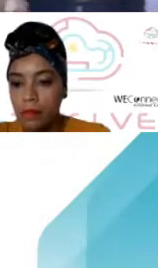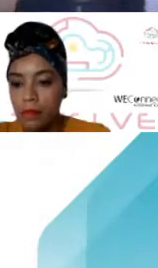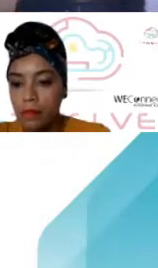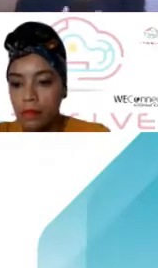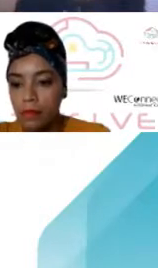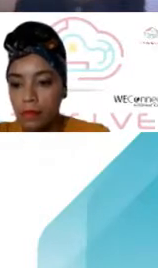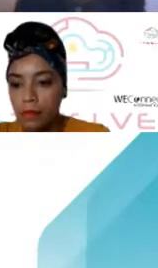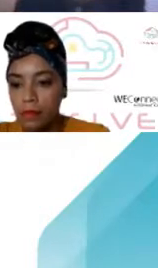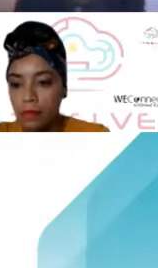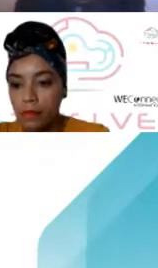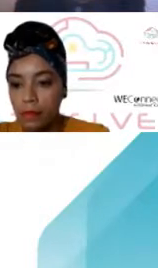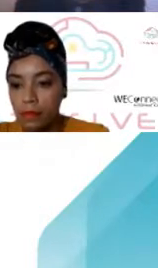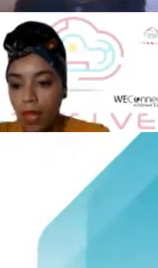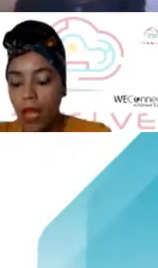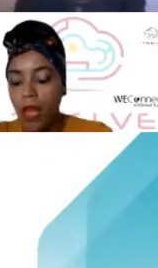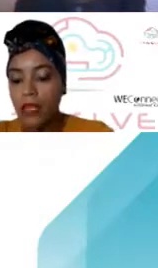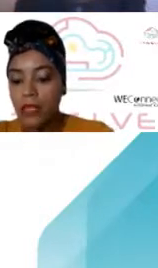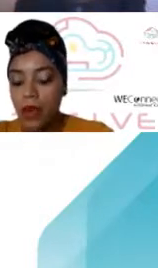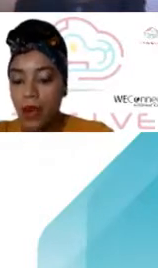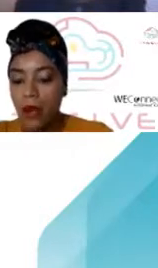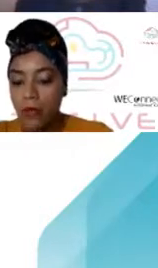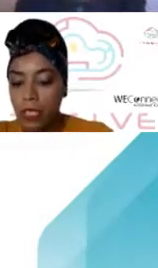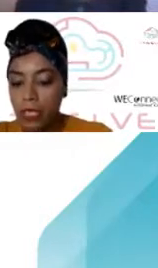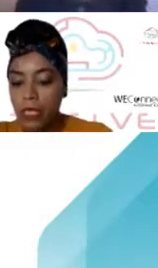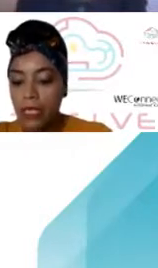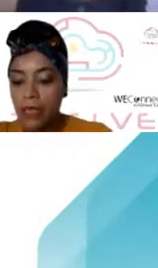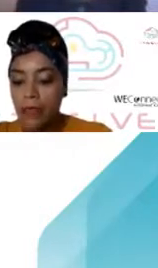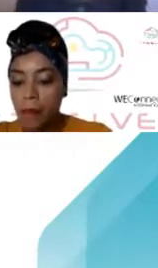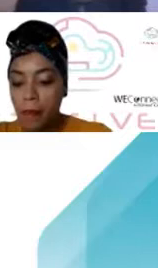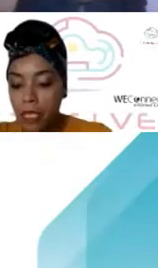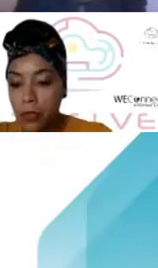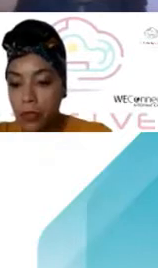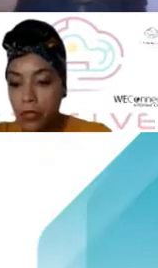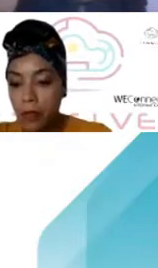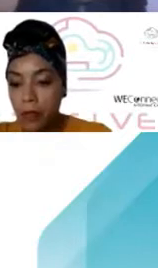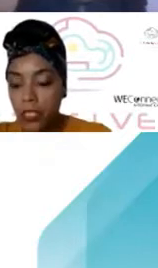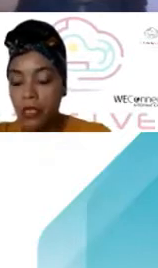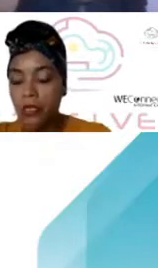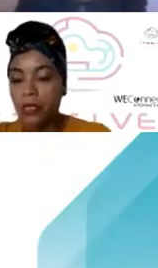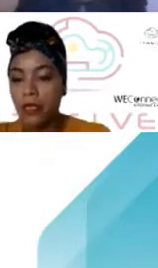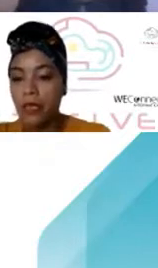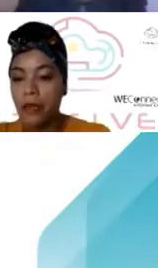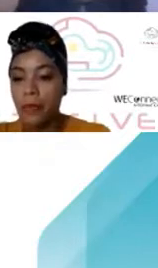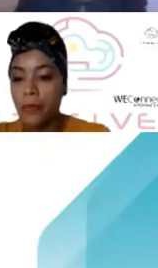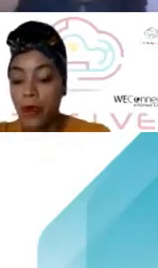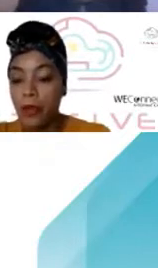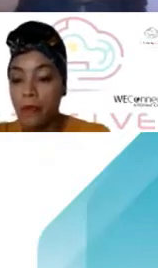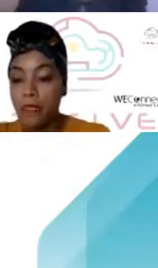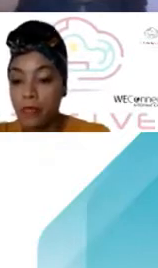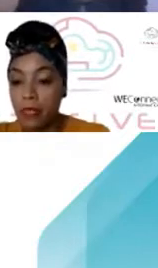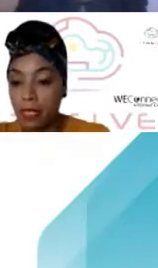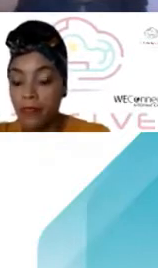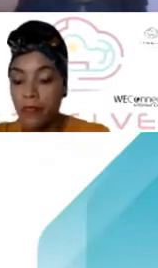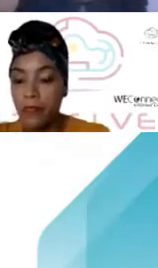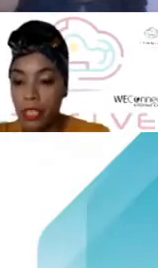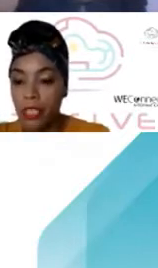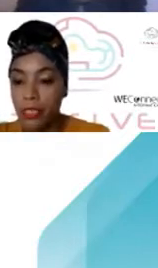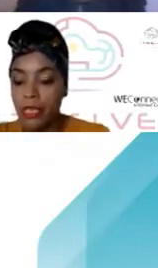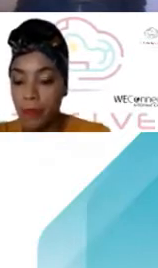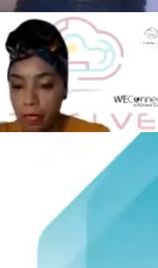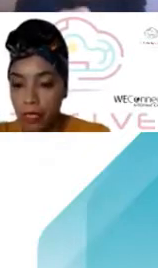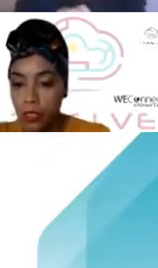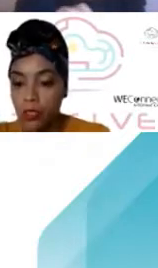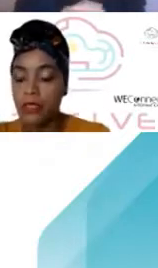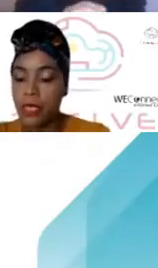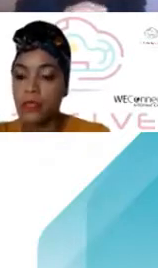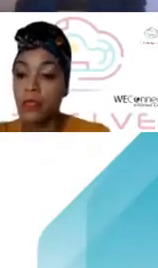for more than 12 months. So unfortunately, the major programs and relief measures that's